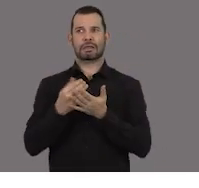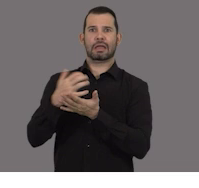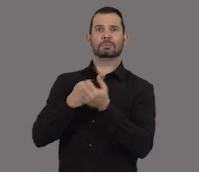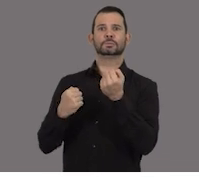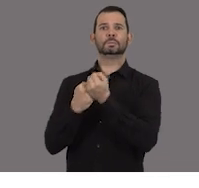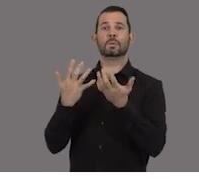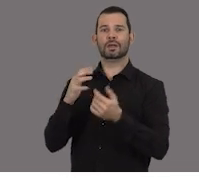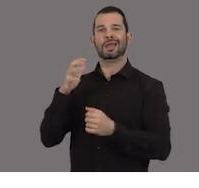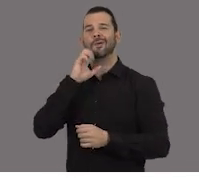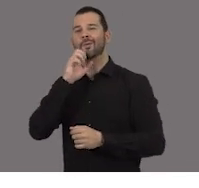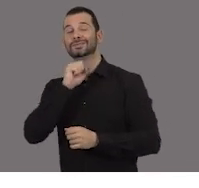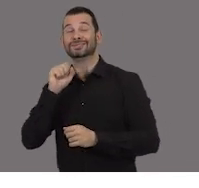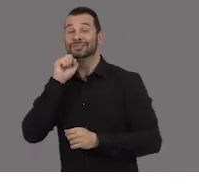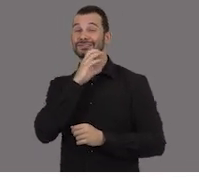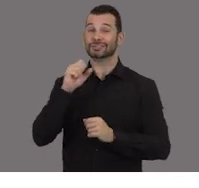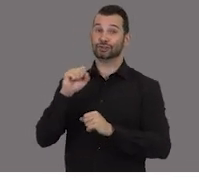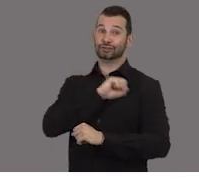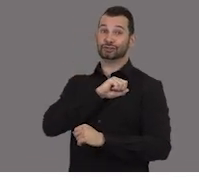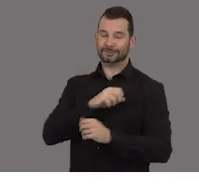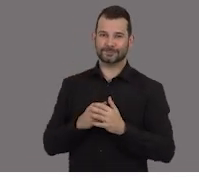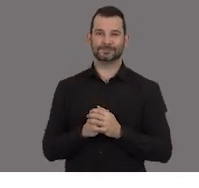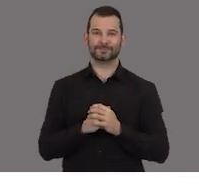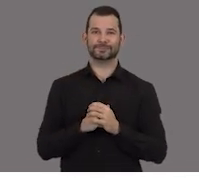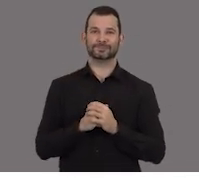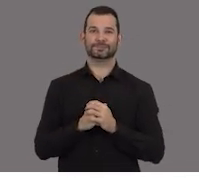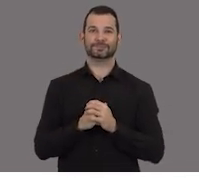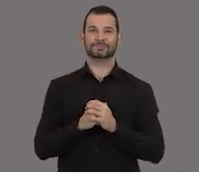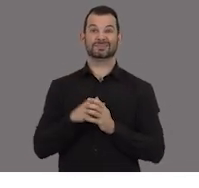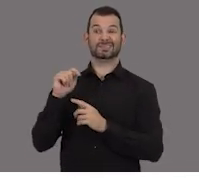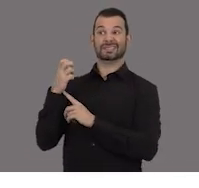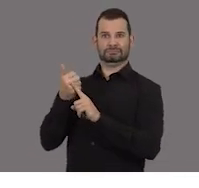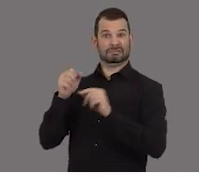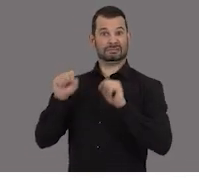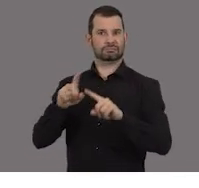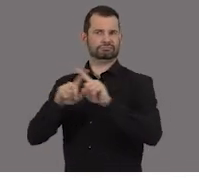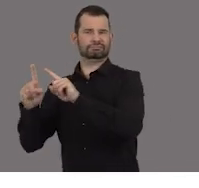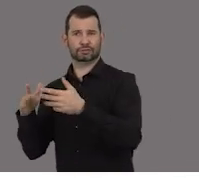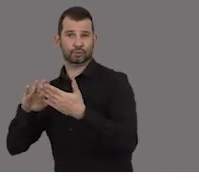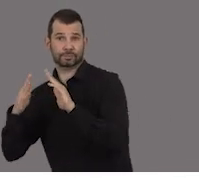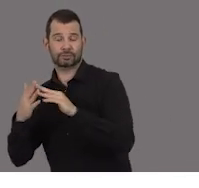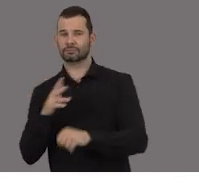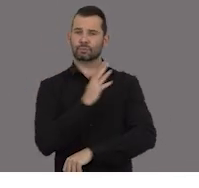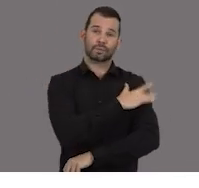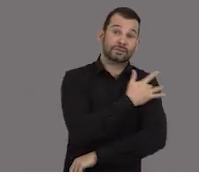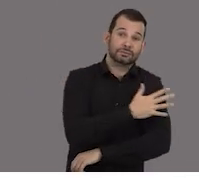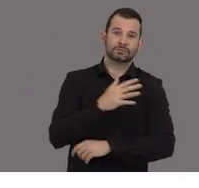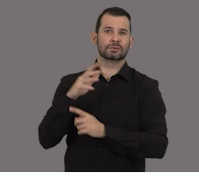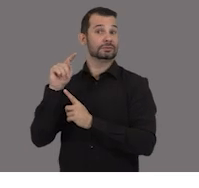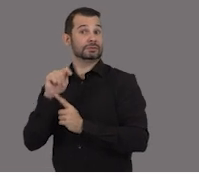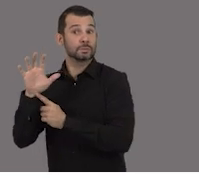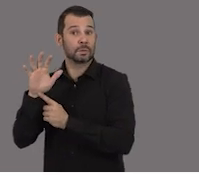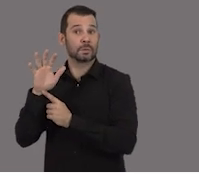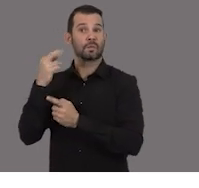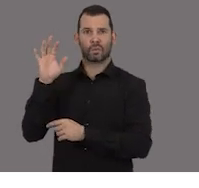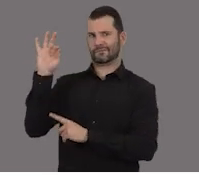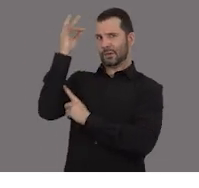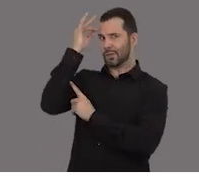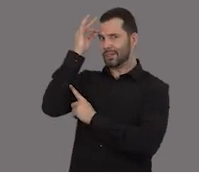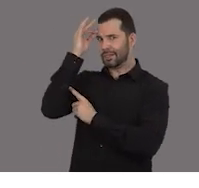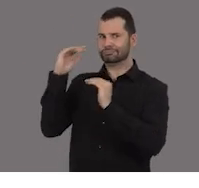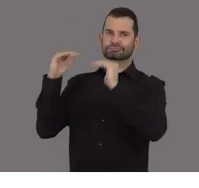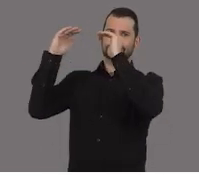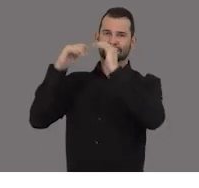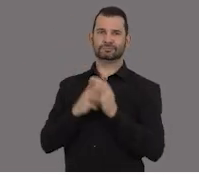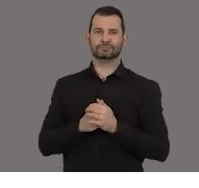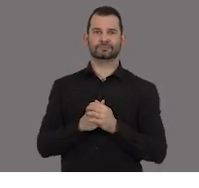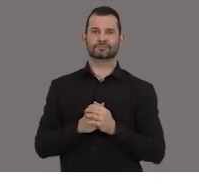are income support and old age security. Taxes can be municipal, provincial, territorial,